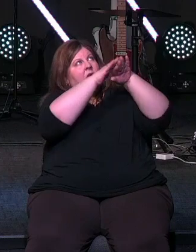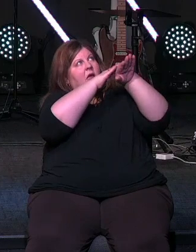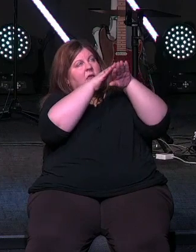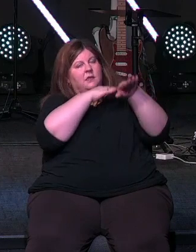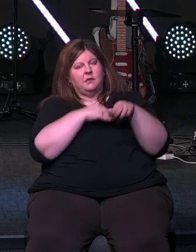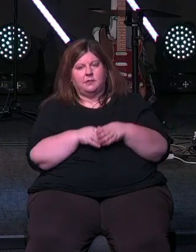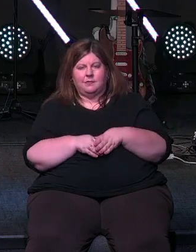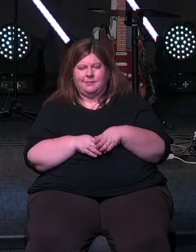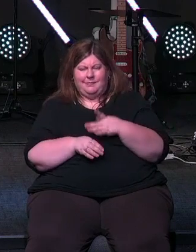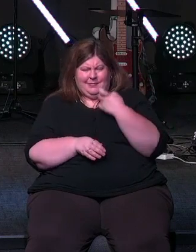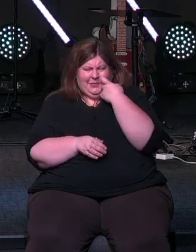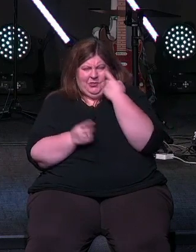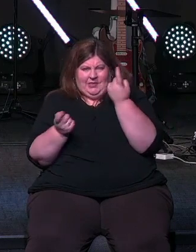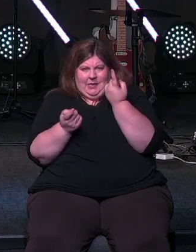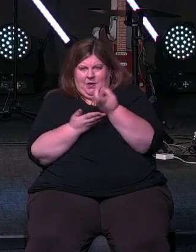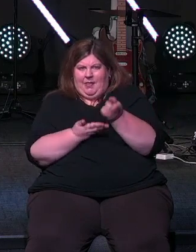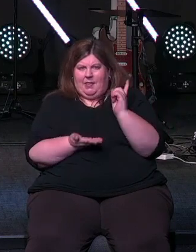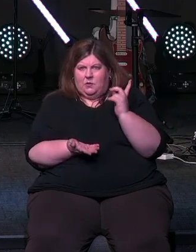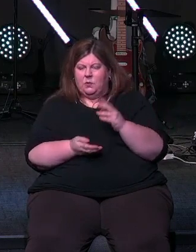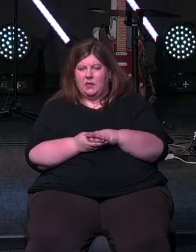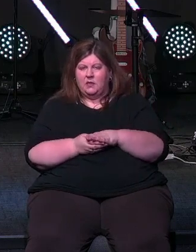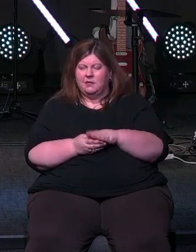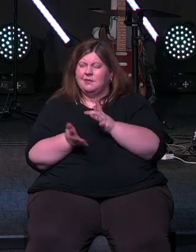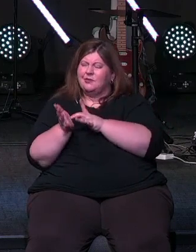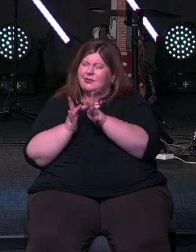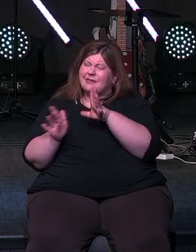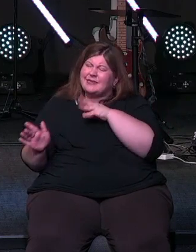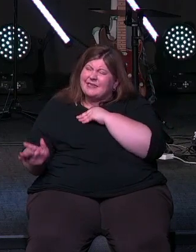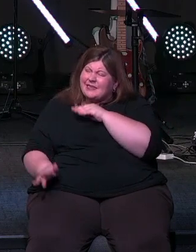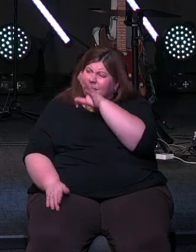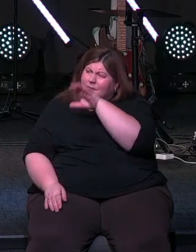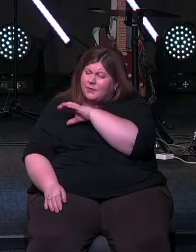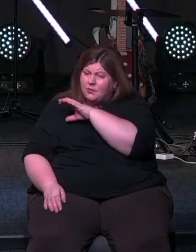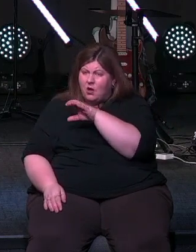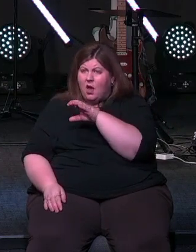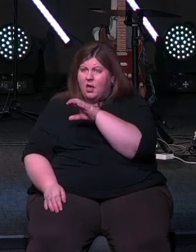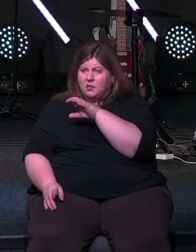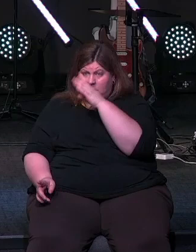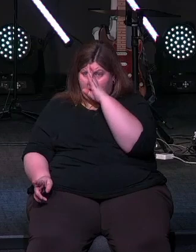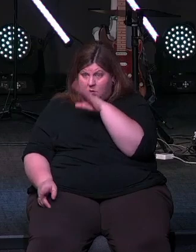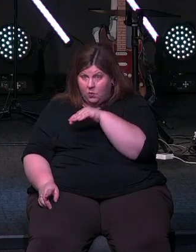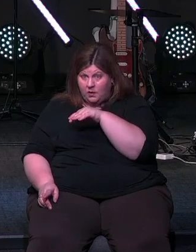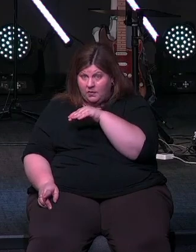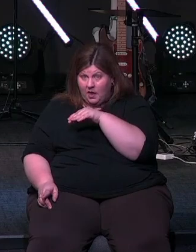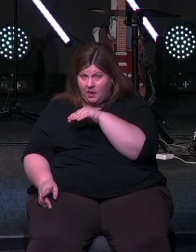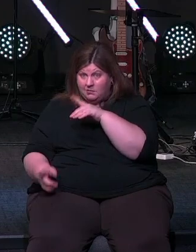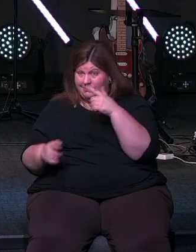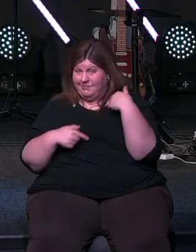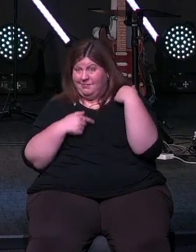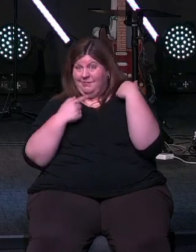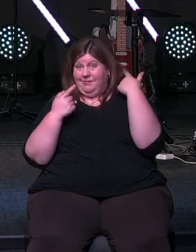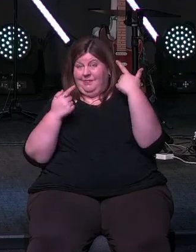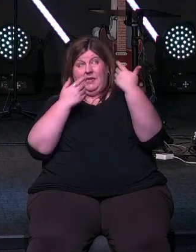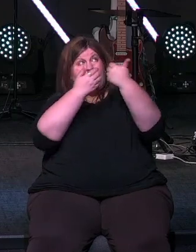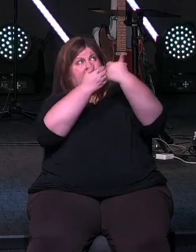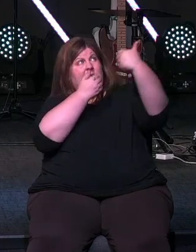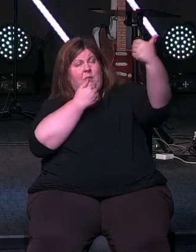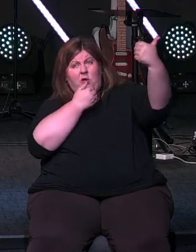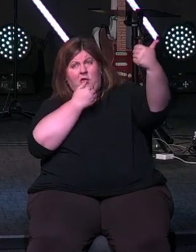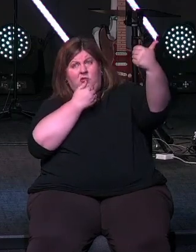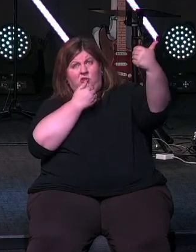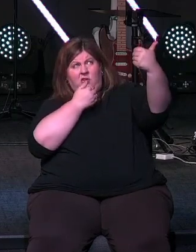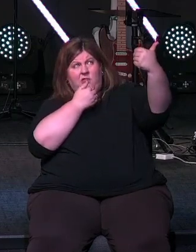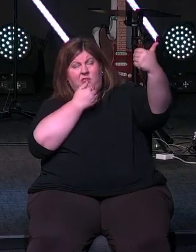week. Jesus went to the cross knowing full well that there was a separation and a division between God,